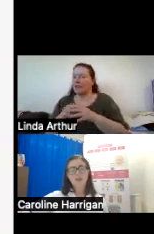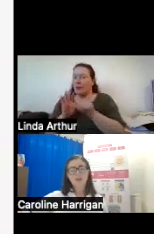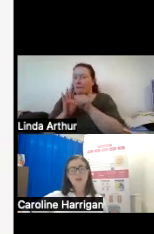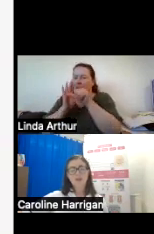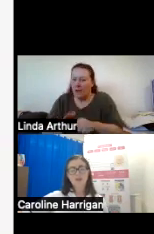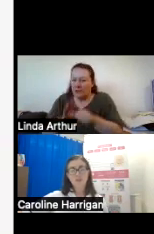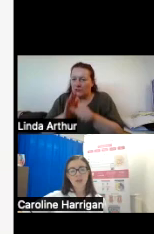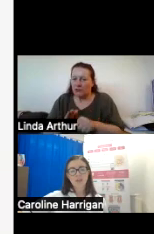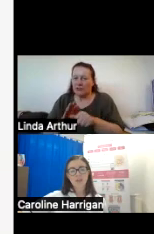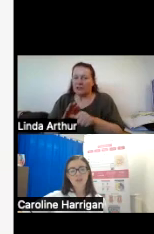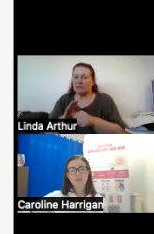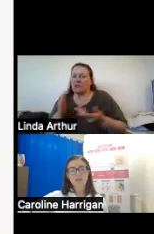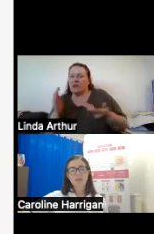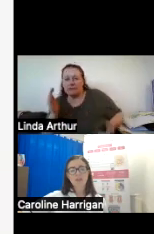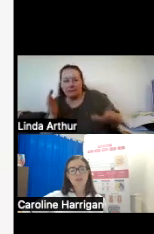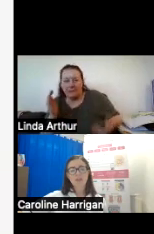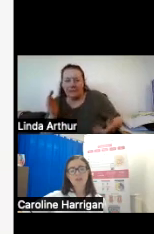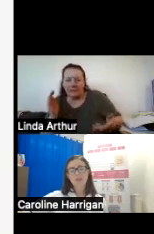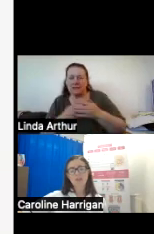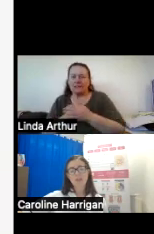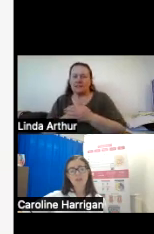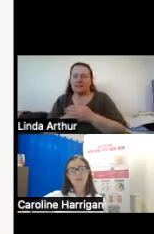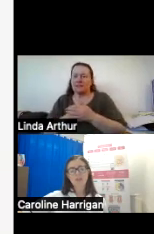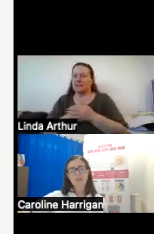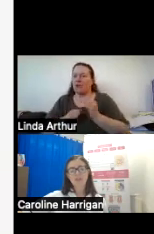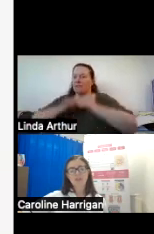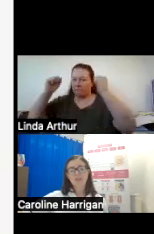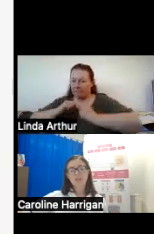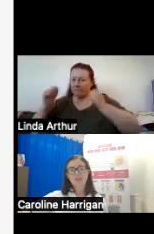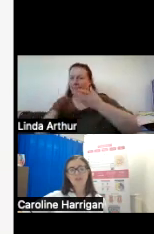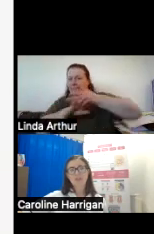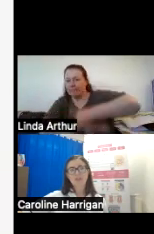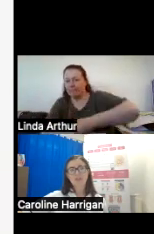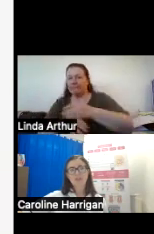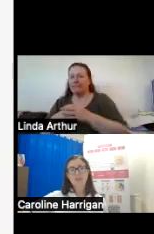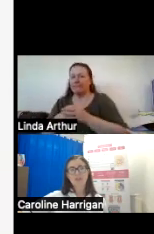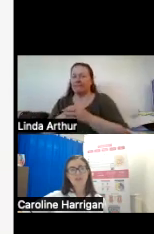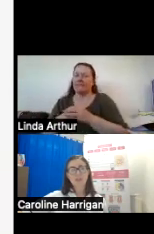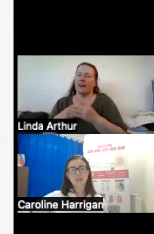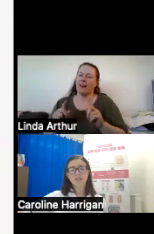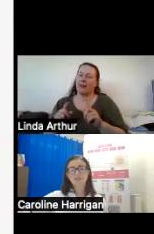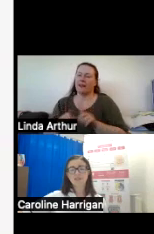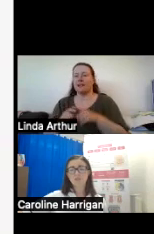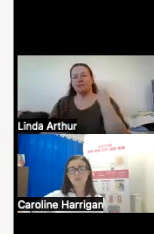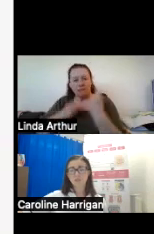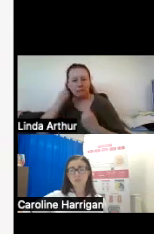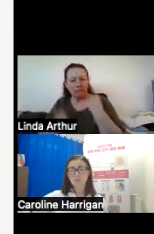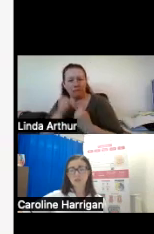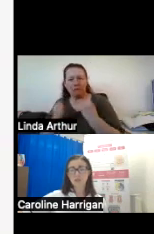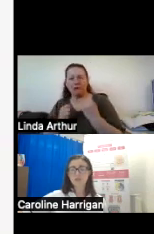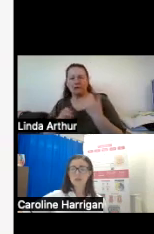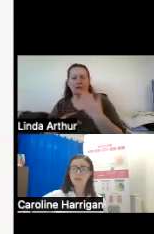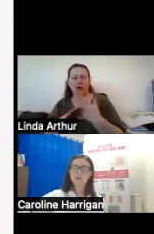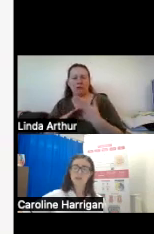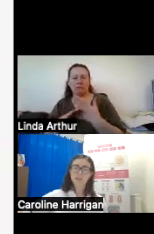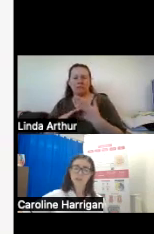pressure, constipation, intense physical effort. So things like if you're an athlete or your job involves